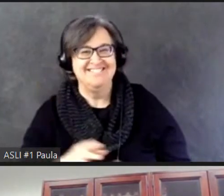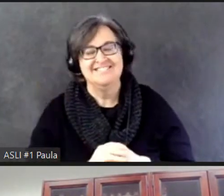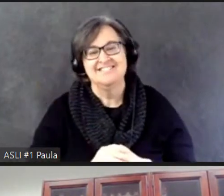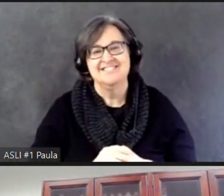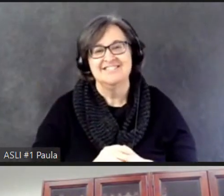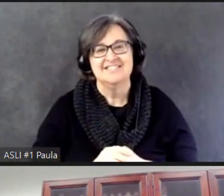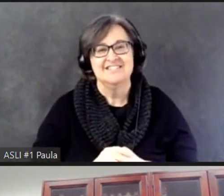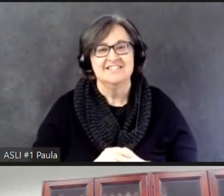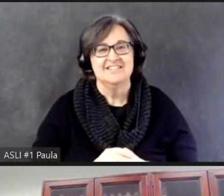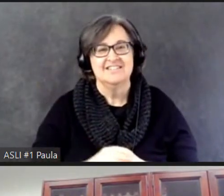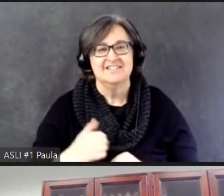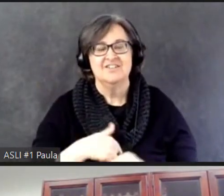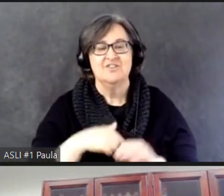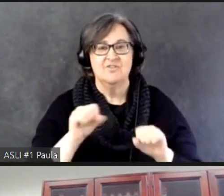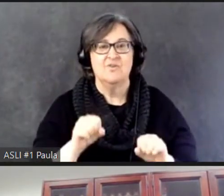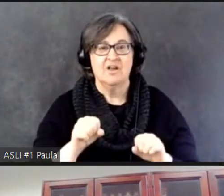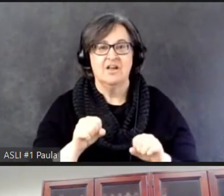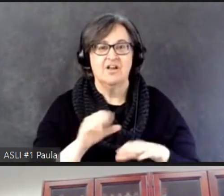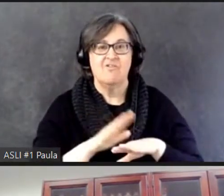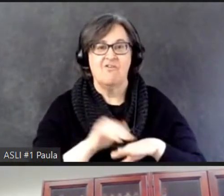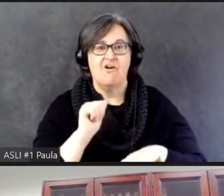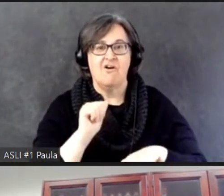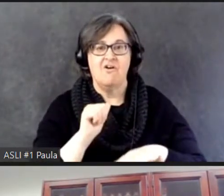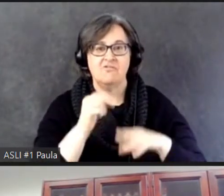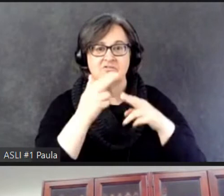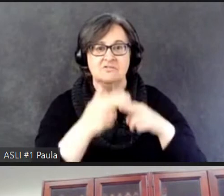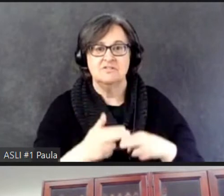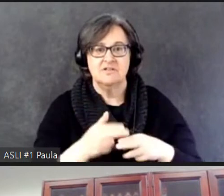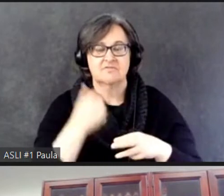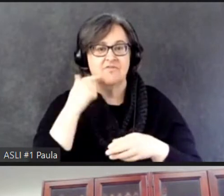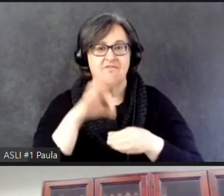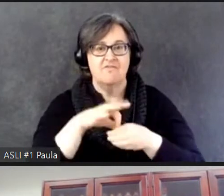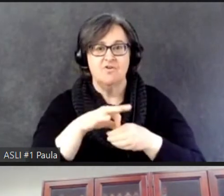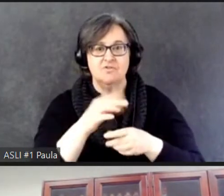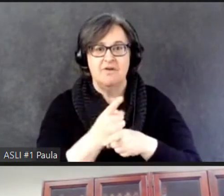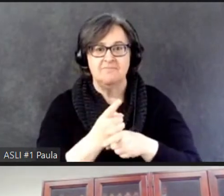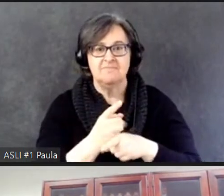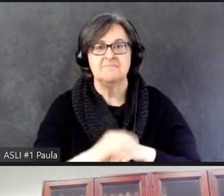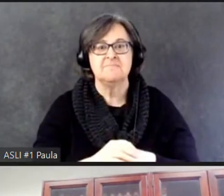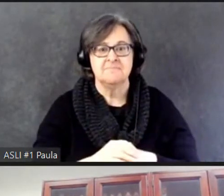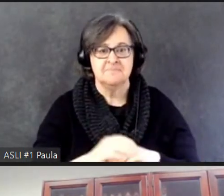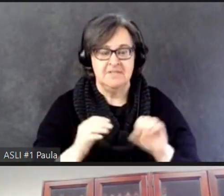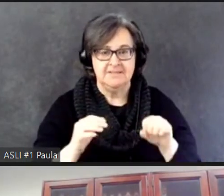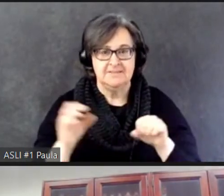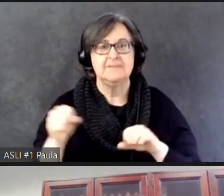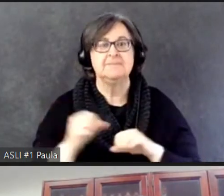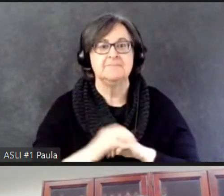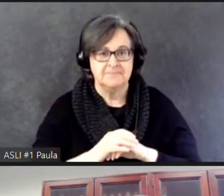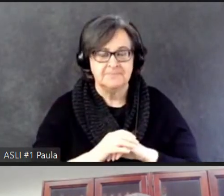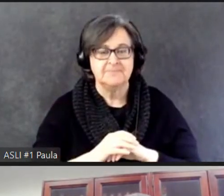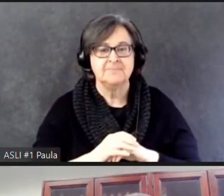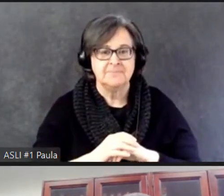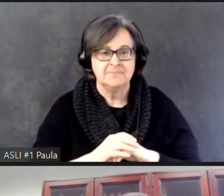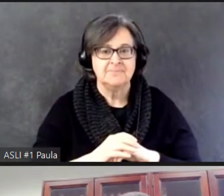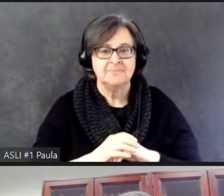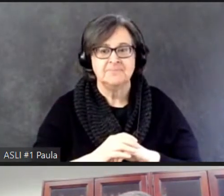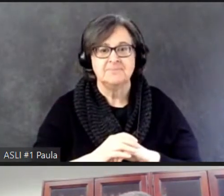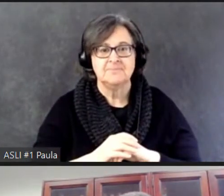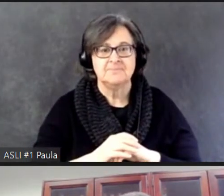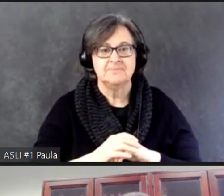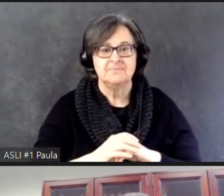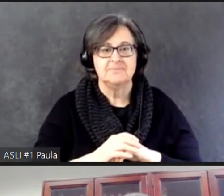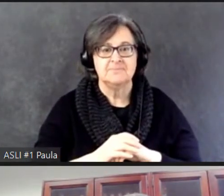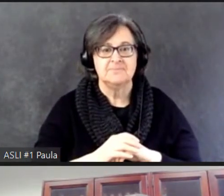So we can take a roll call vote, right? Yes. Right. Yes. It's been moved and